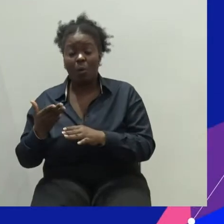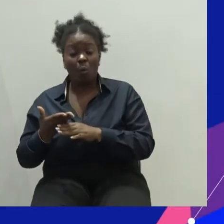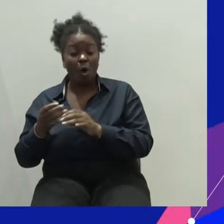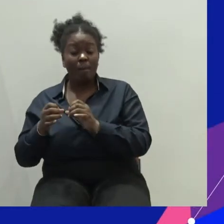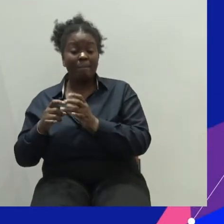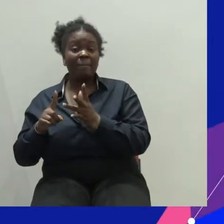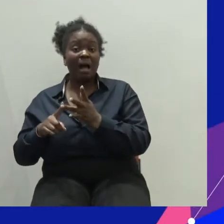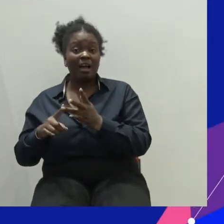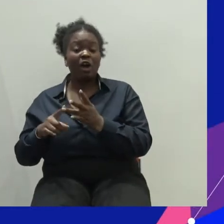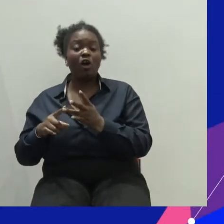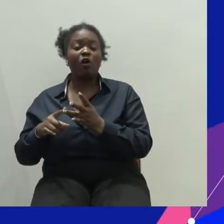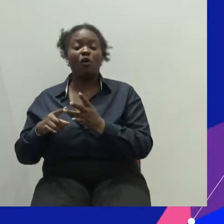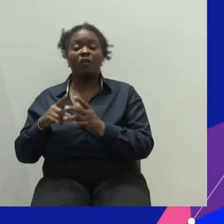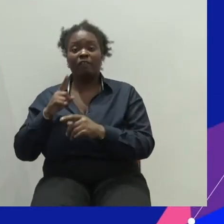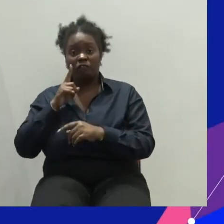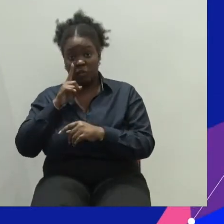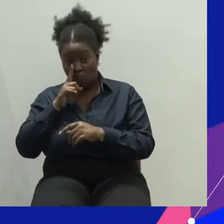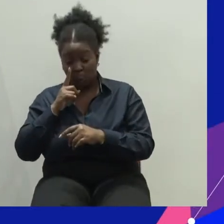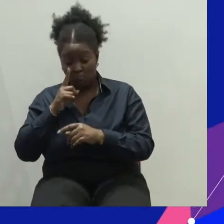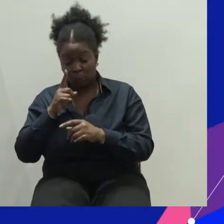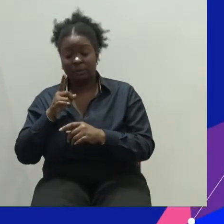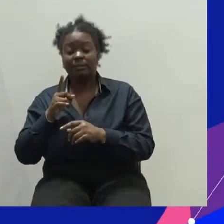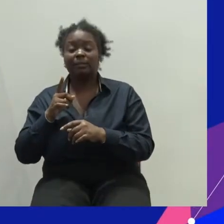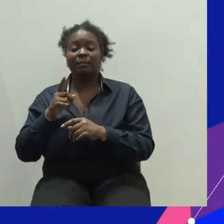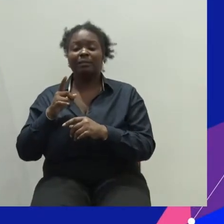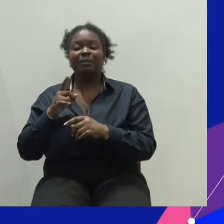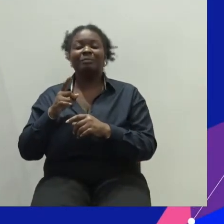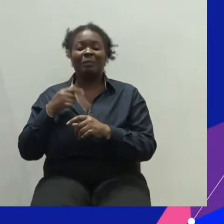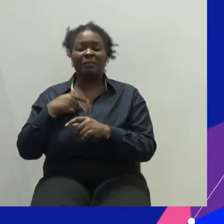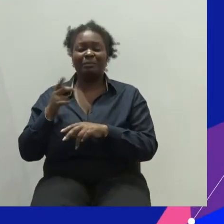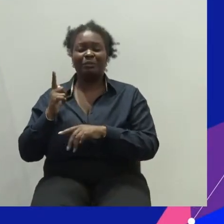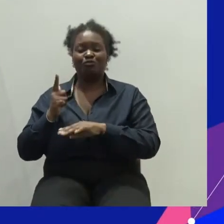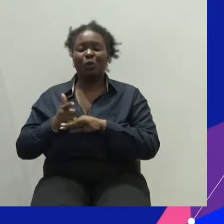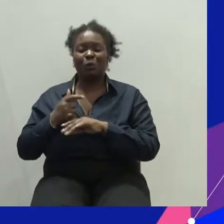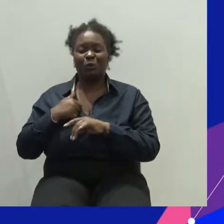biofuels, this is being recorded, okay? I should be careful what I say. All right, so